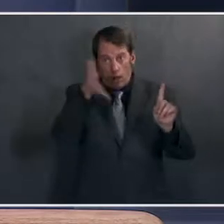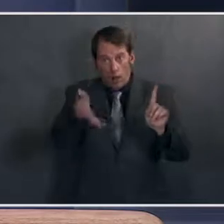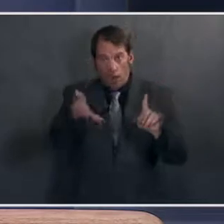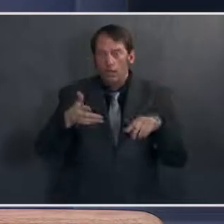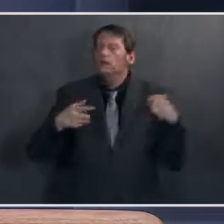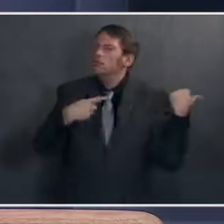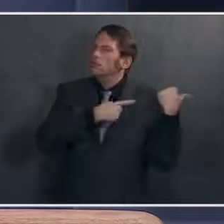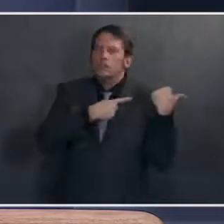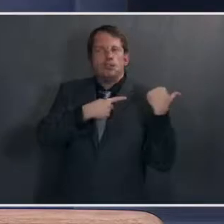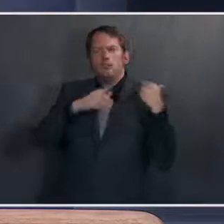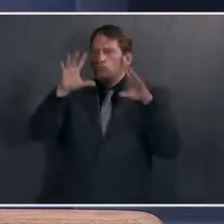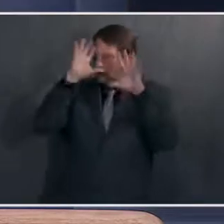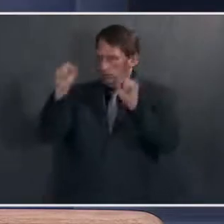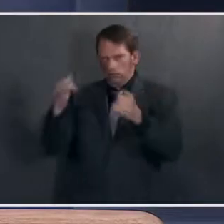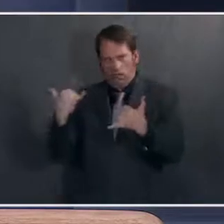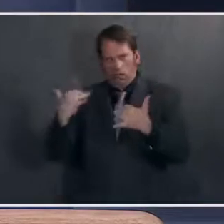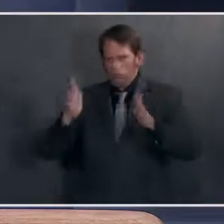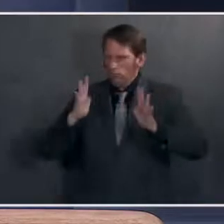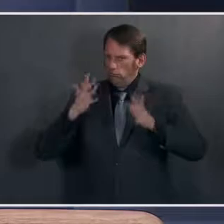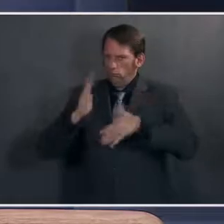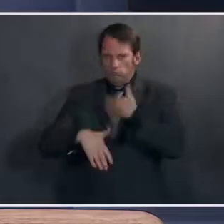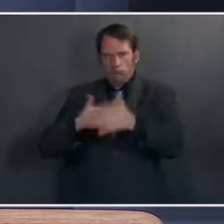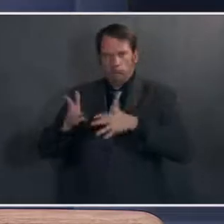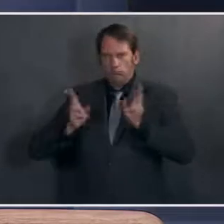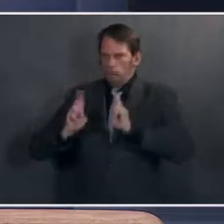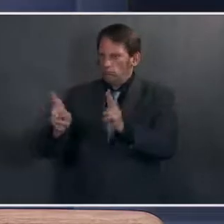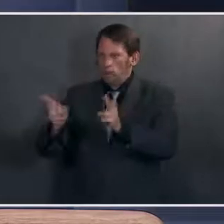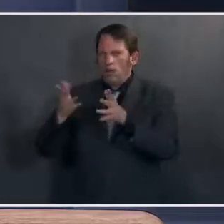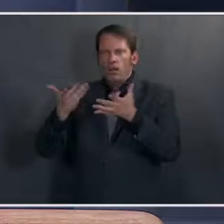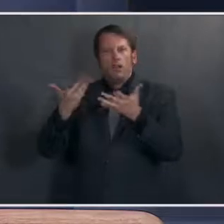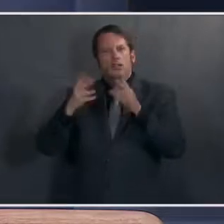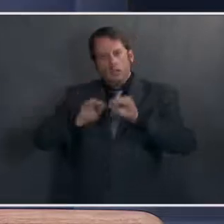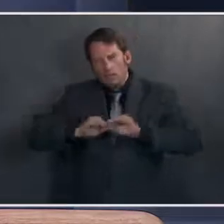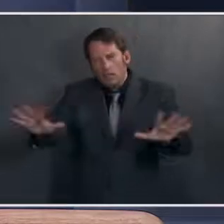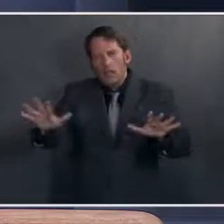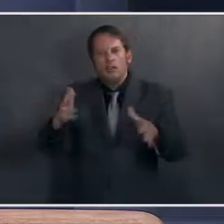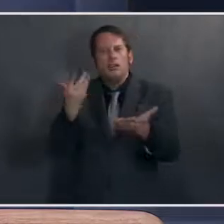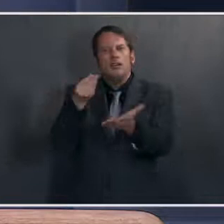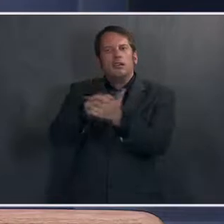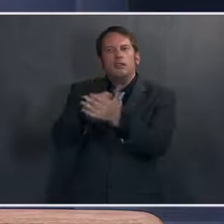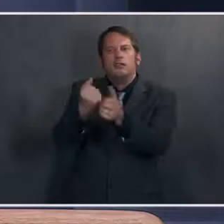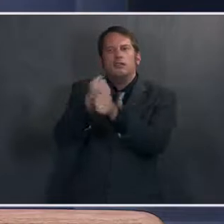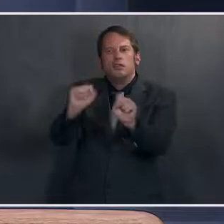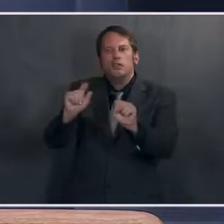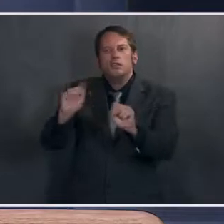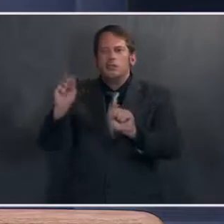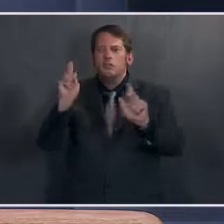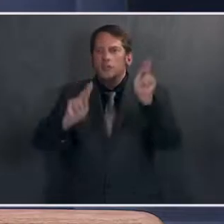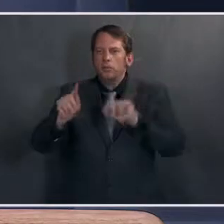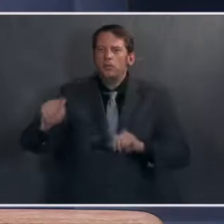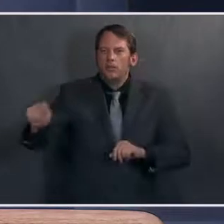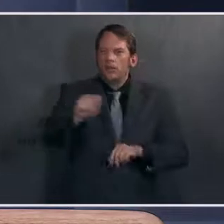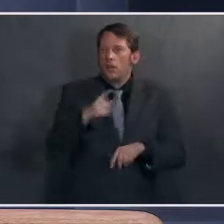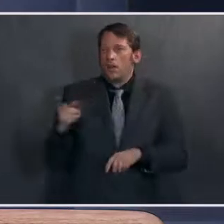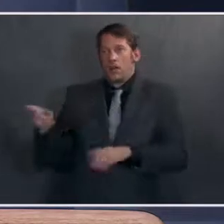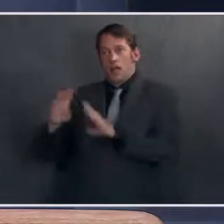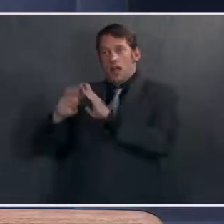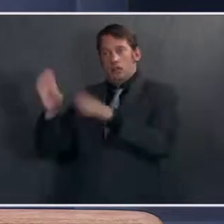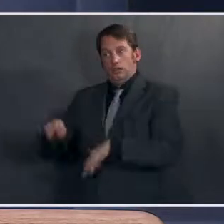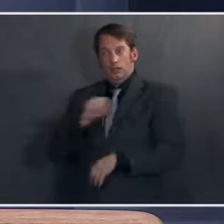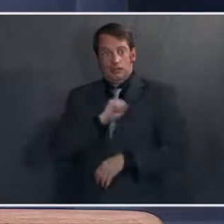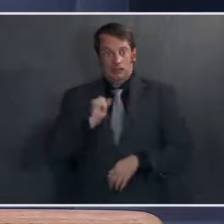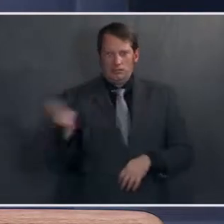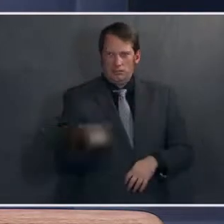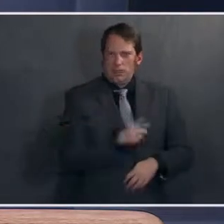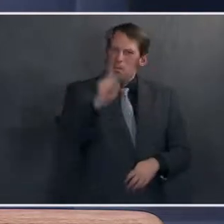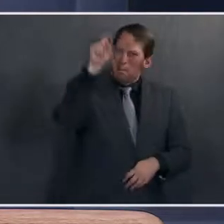and it's important and vital that the House and Senate work quickly to get this bill passed. Get wrapped up within the week when